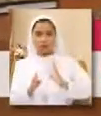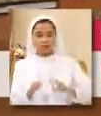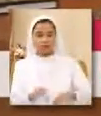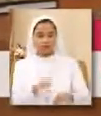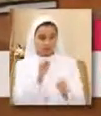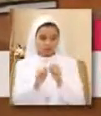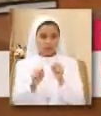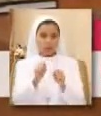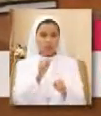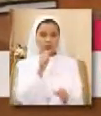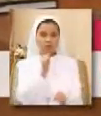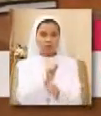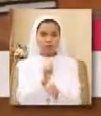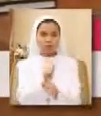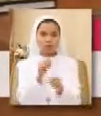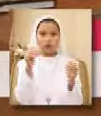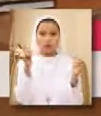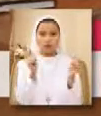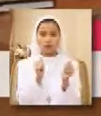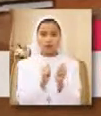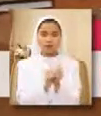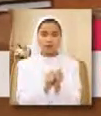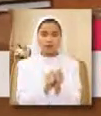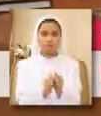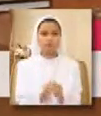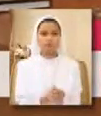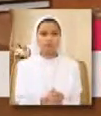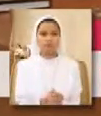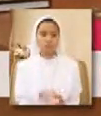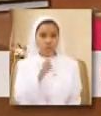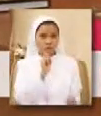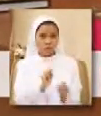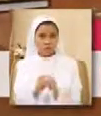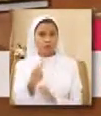then there were some sisters here